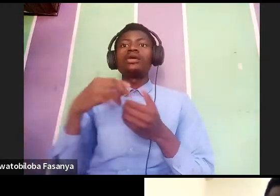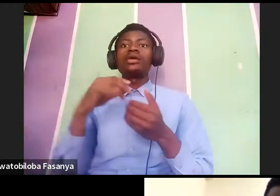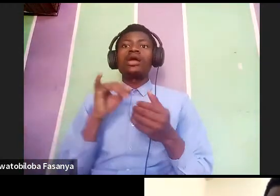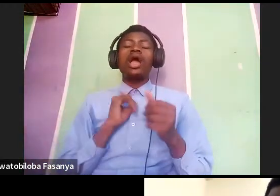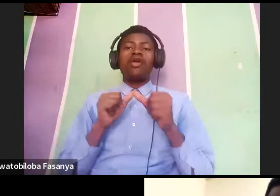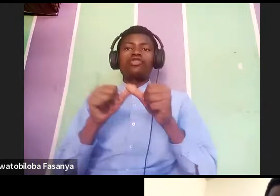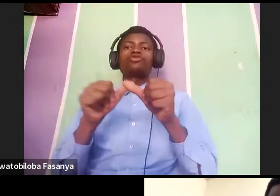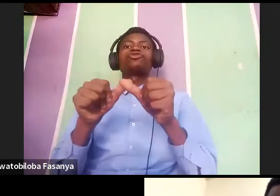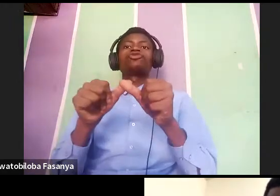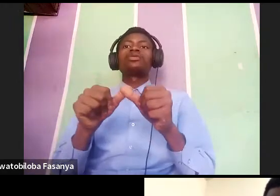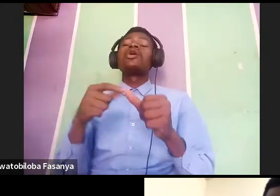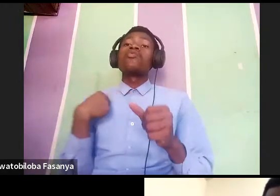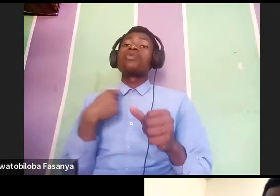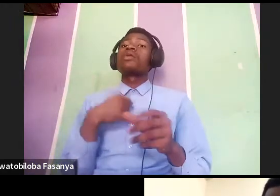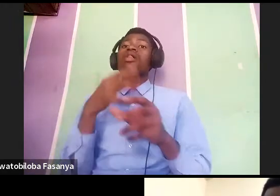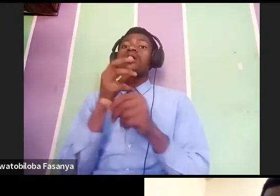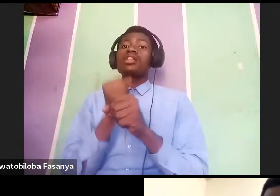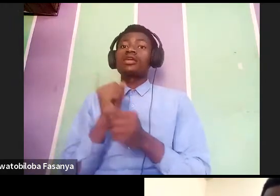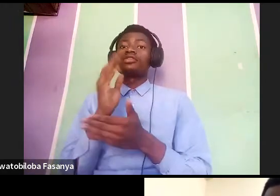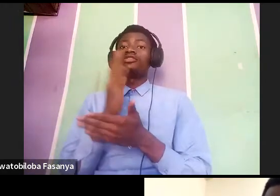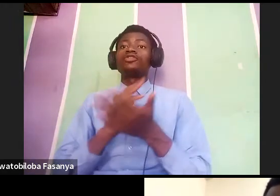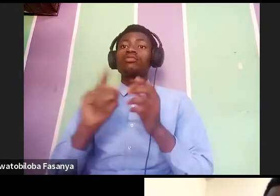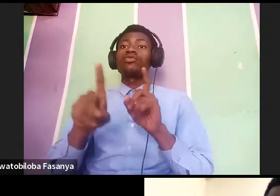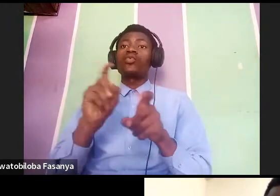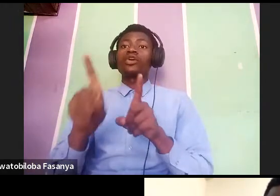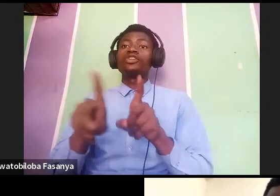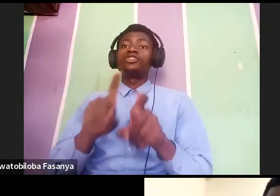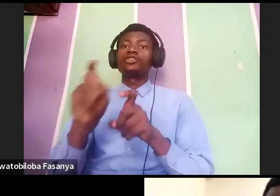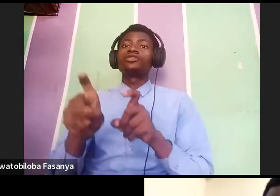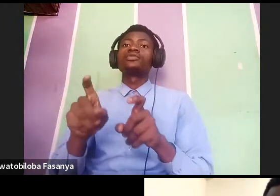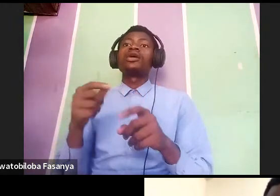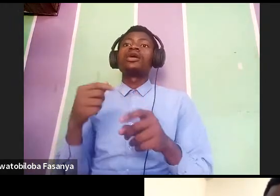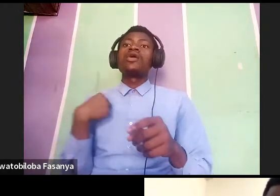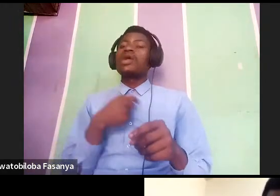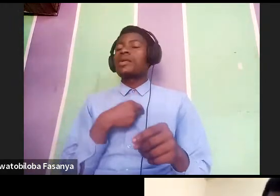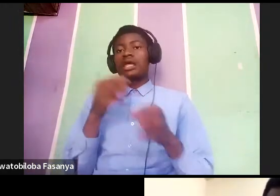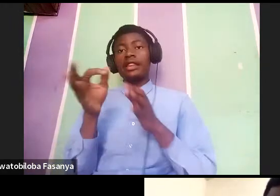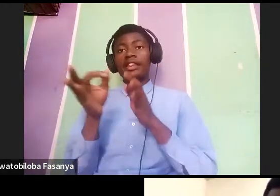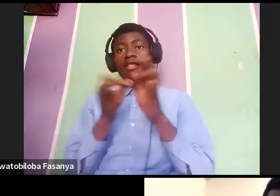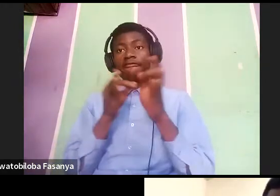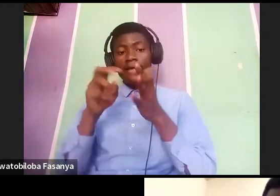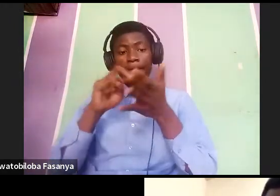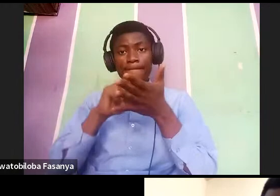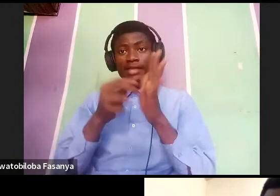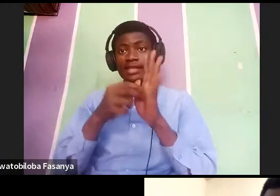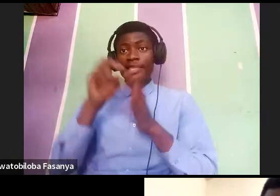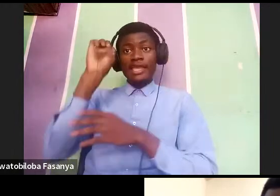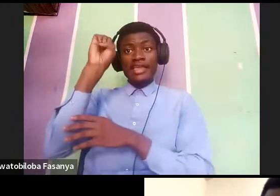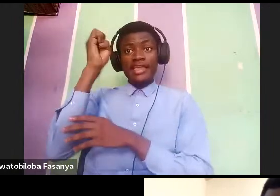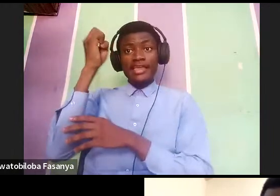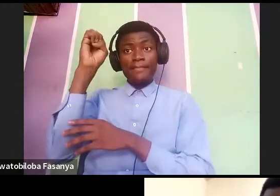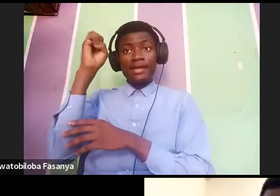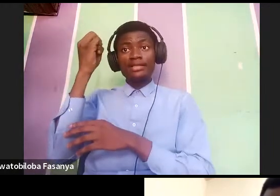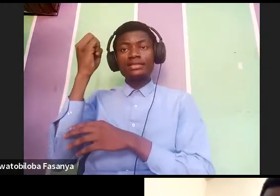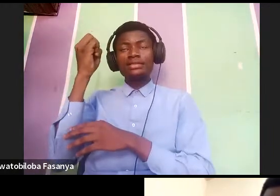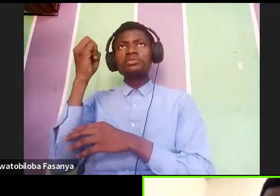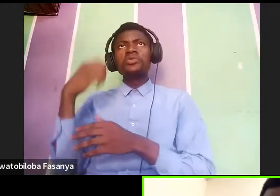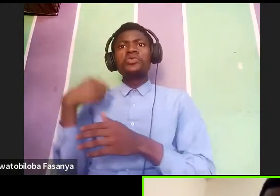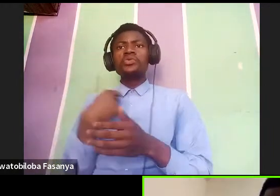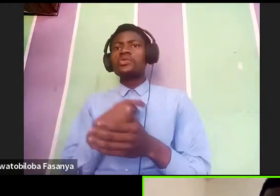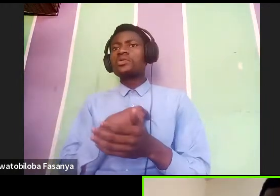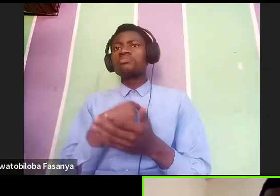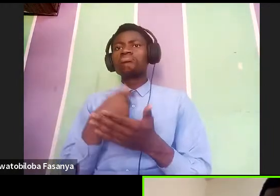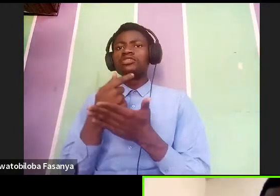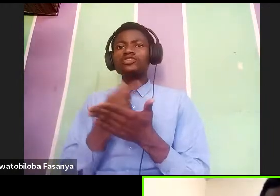taking some questions, and of course we've defined what emergency is. We've talked about what we can do in